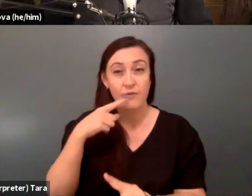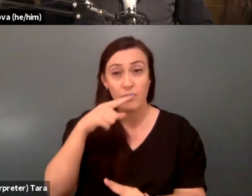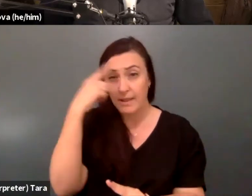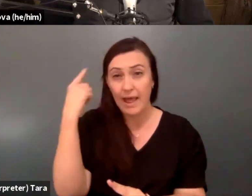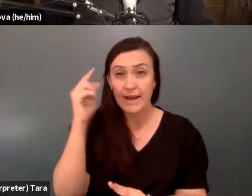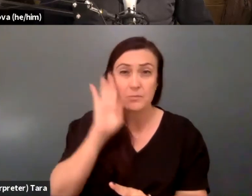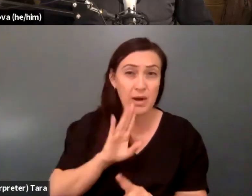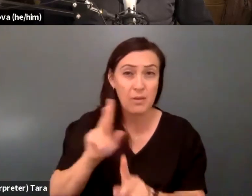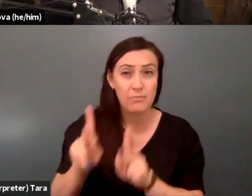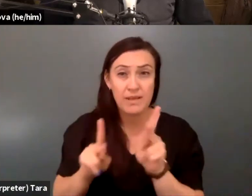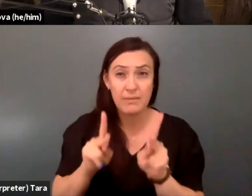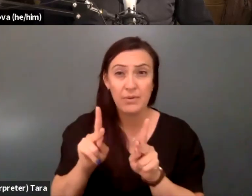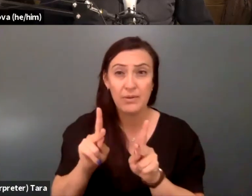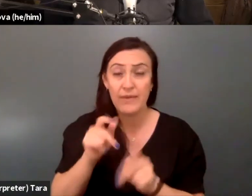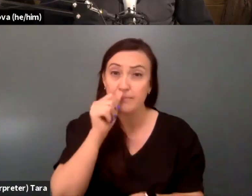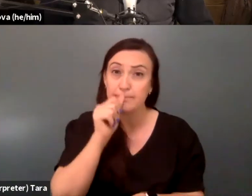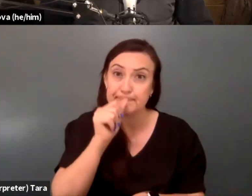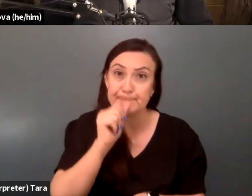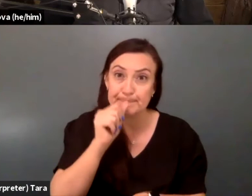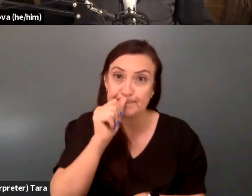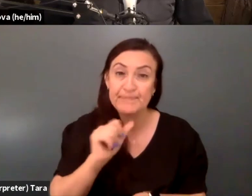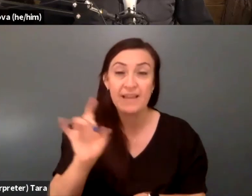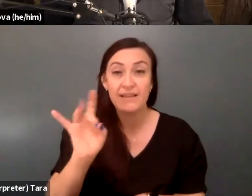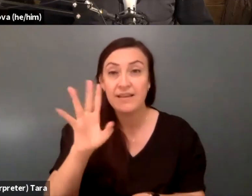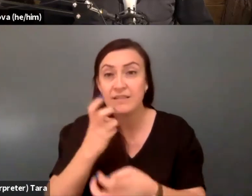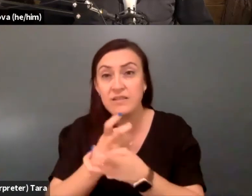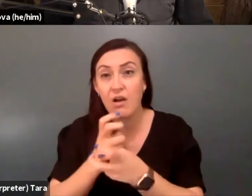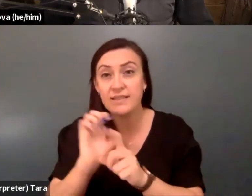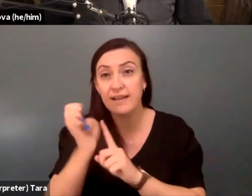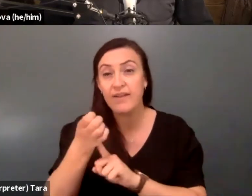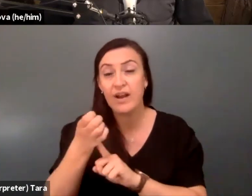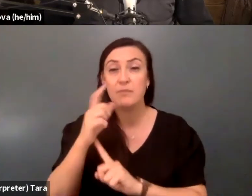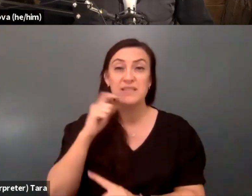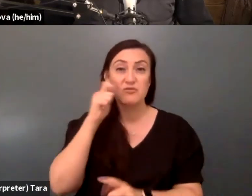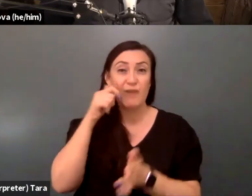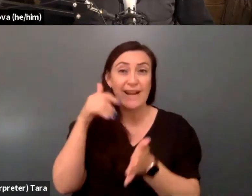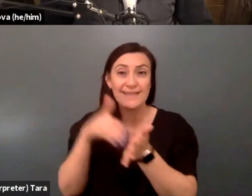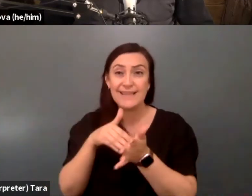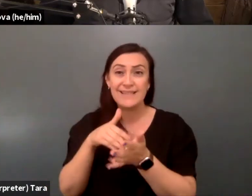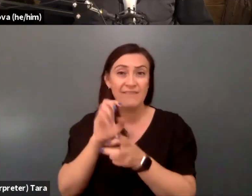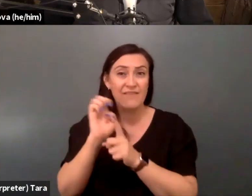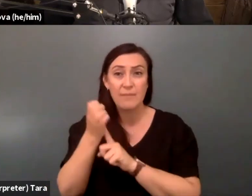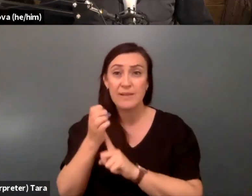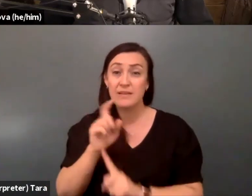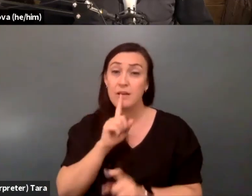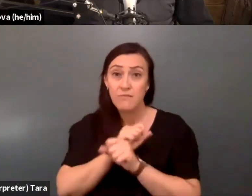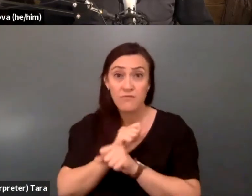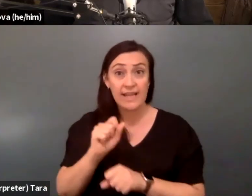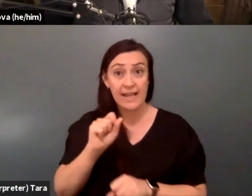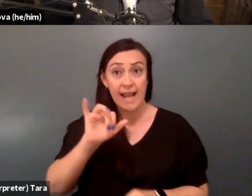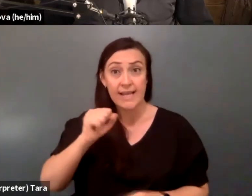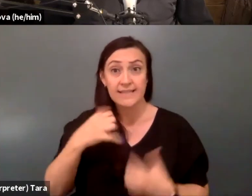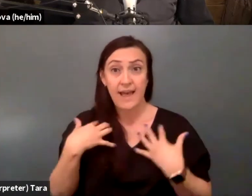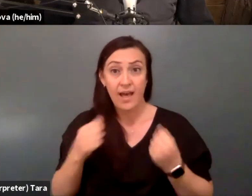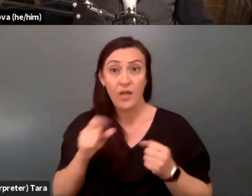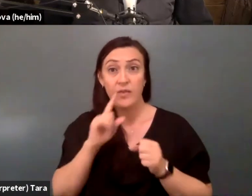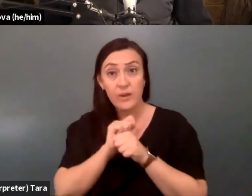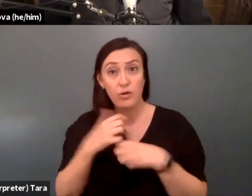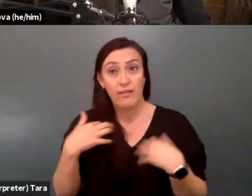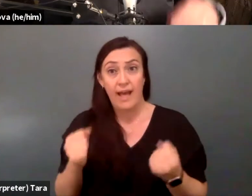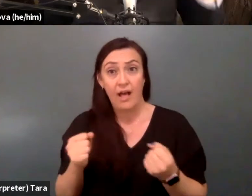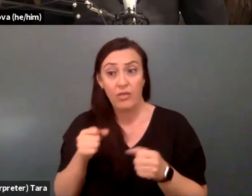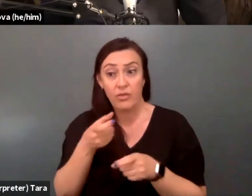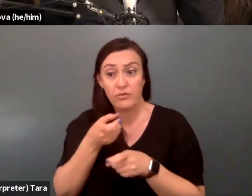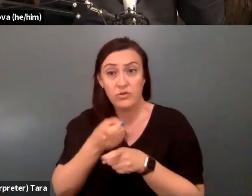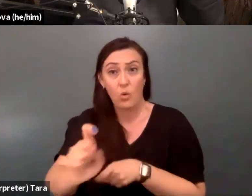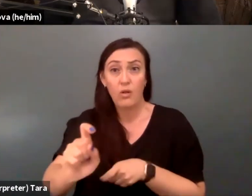folks, these toxic racist environments. There is a health toll, and we really do die. So it's not